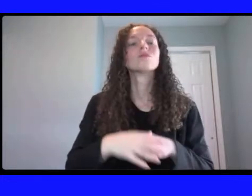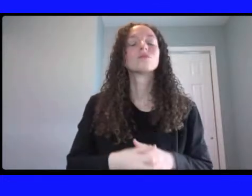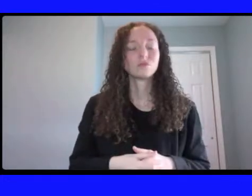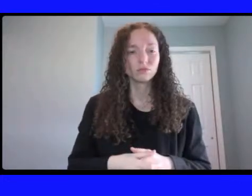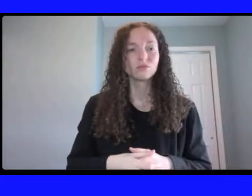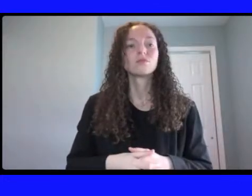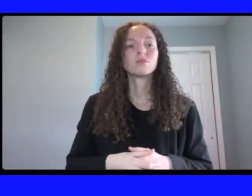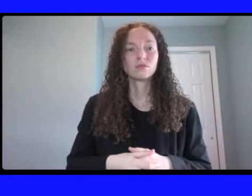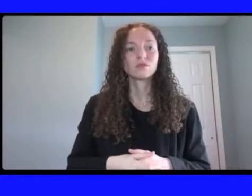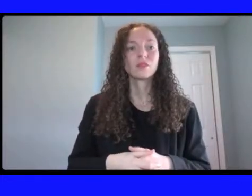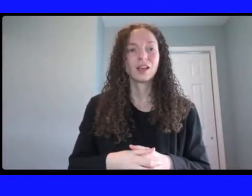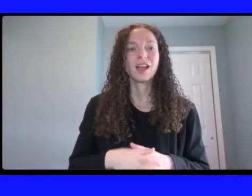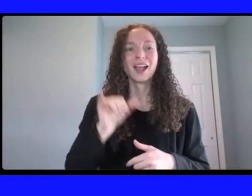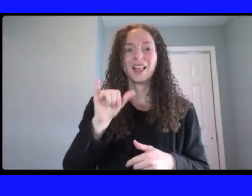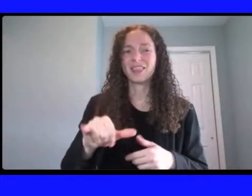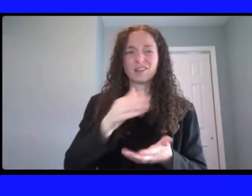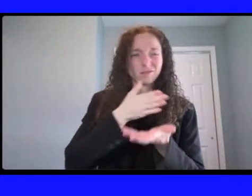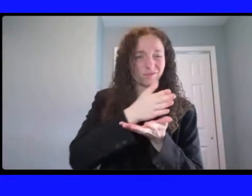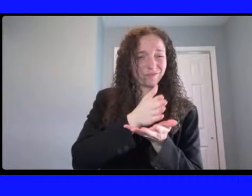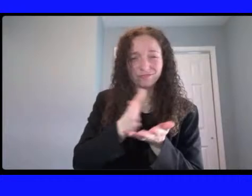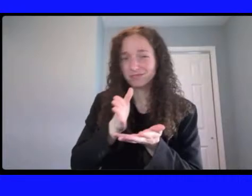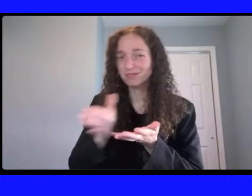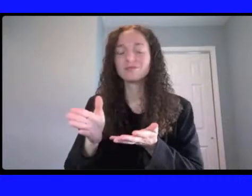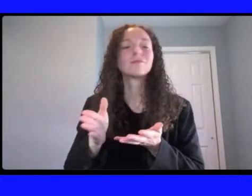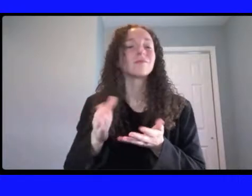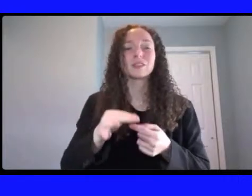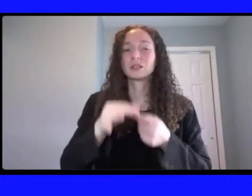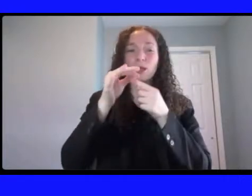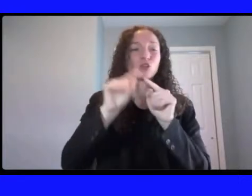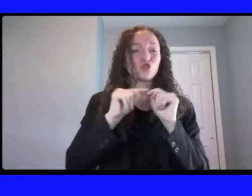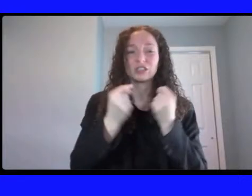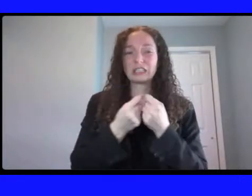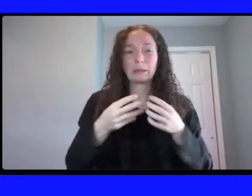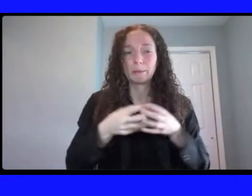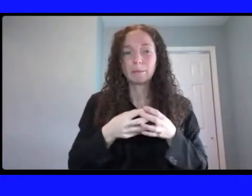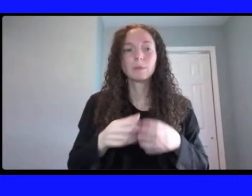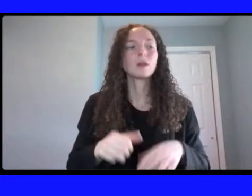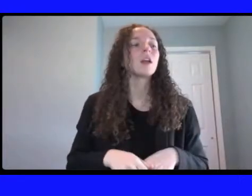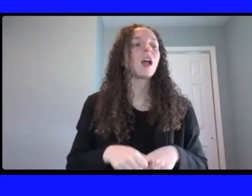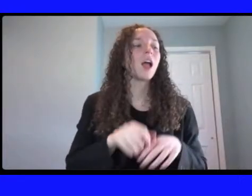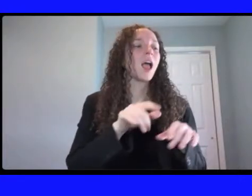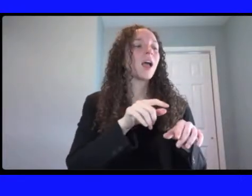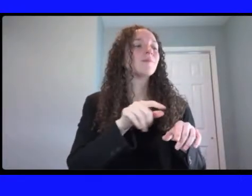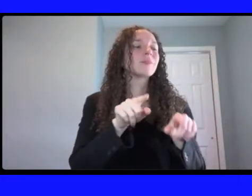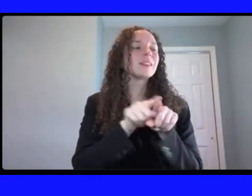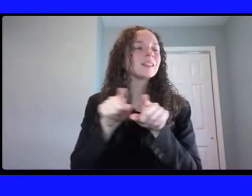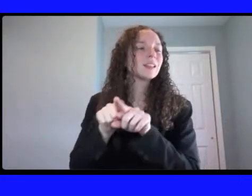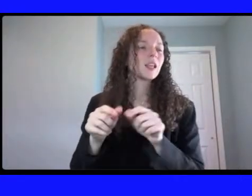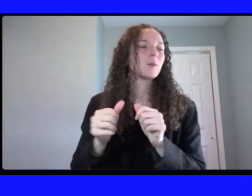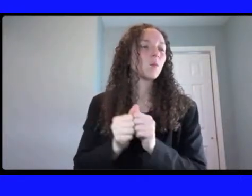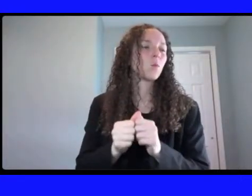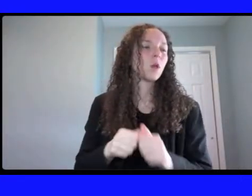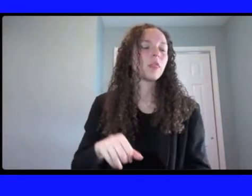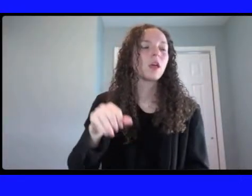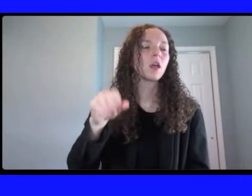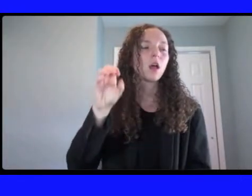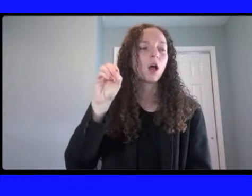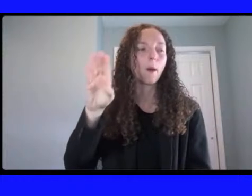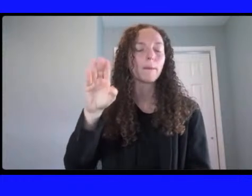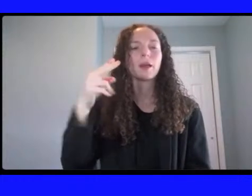use disorder, and that course was also developed, and a pilot has started at Bellevue. Next slide, please.